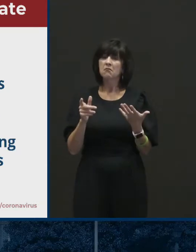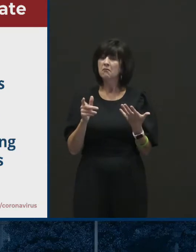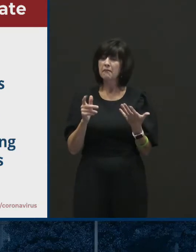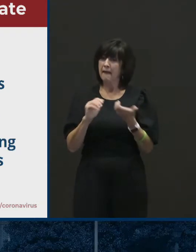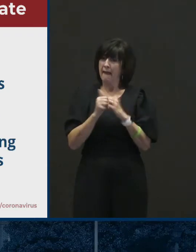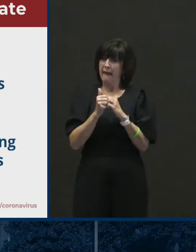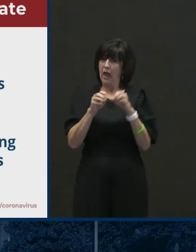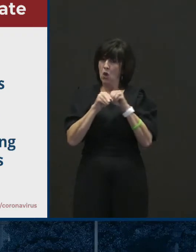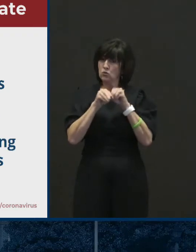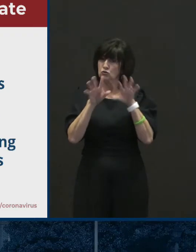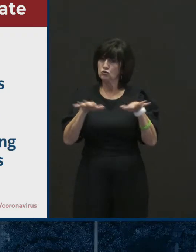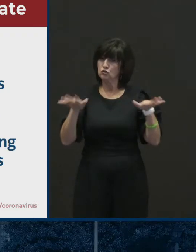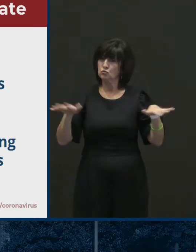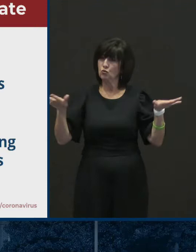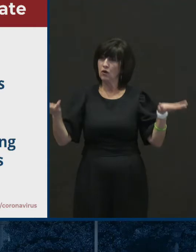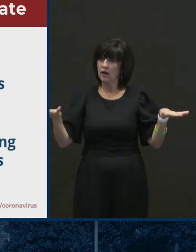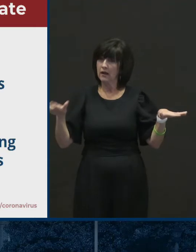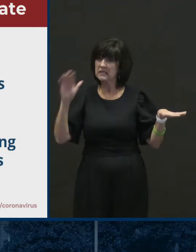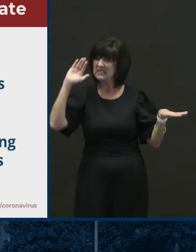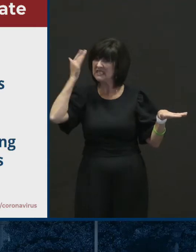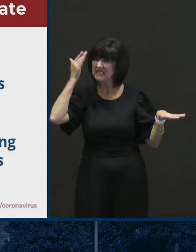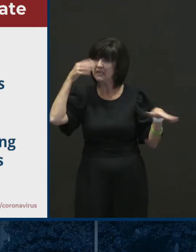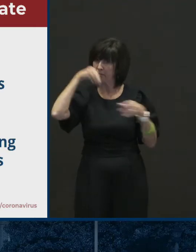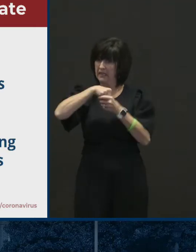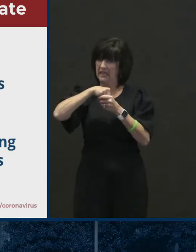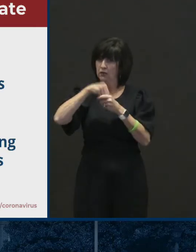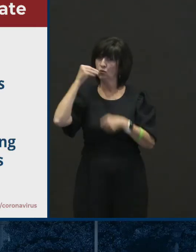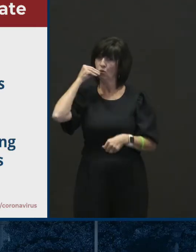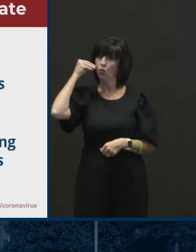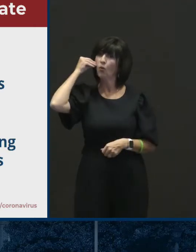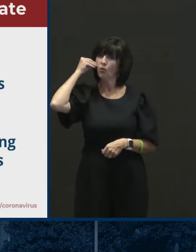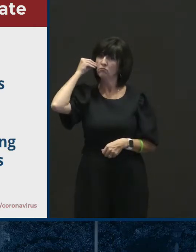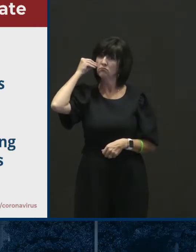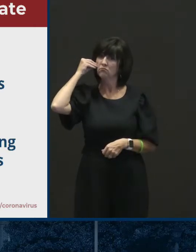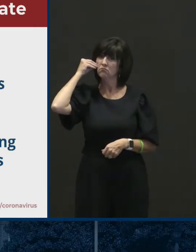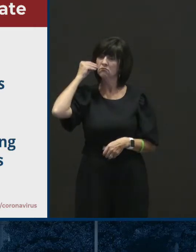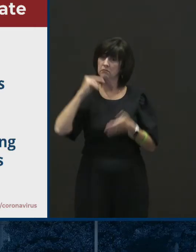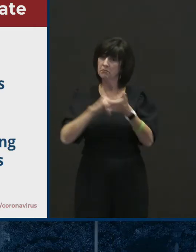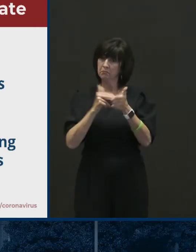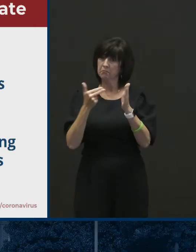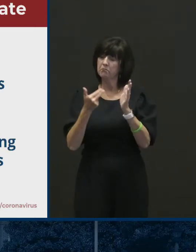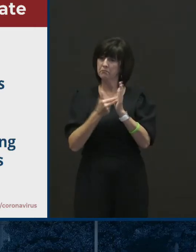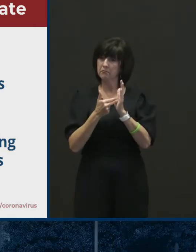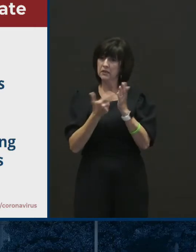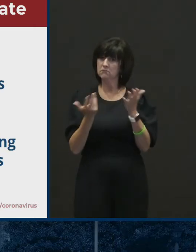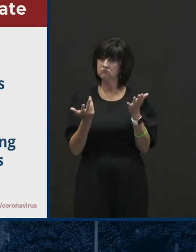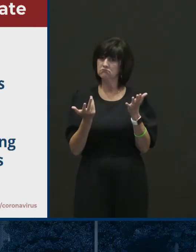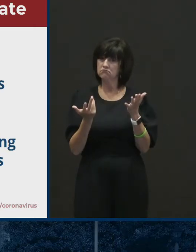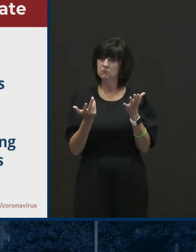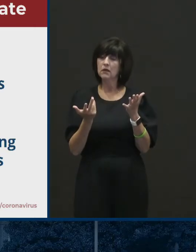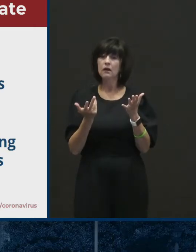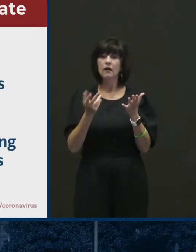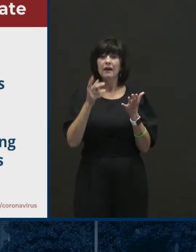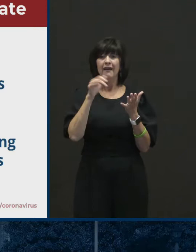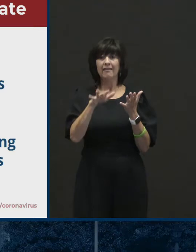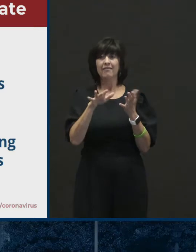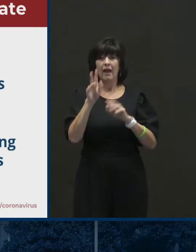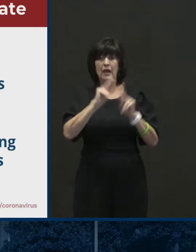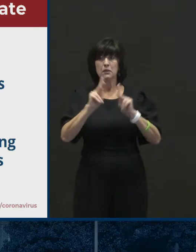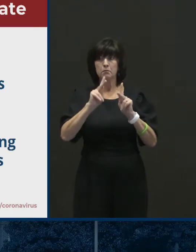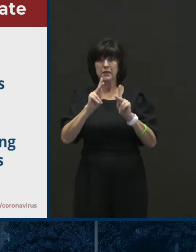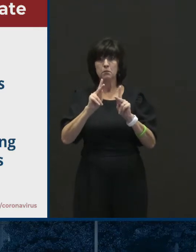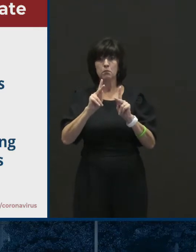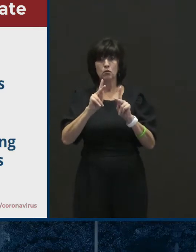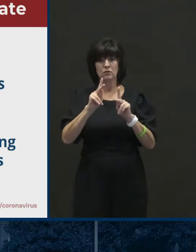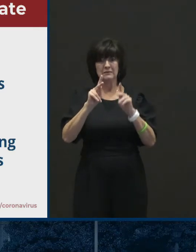spread seems to be happening in homes. We've seen a lot of people who are positive cases in the same address, and that really helps us to